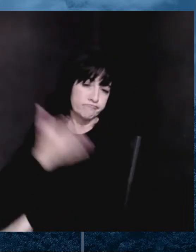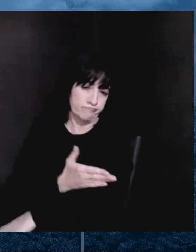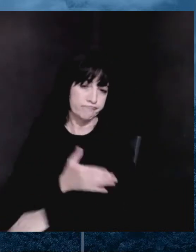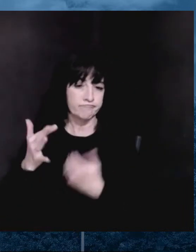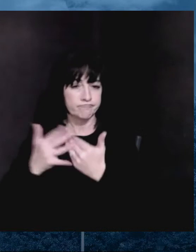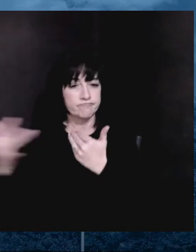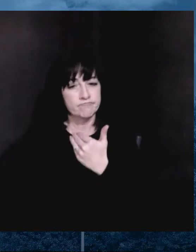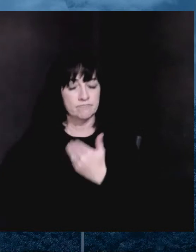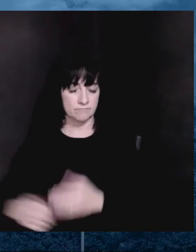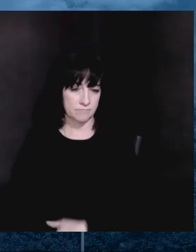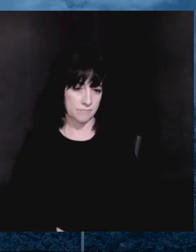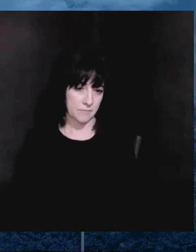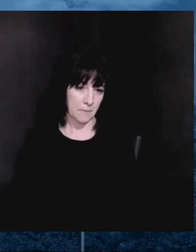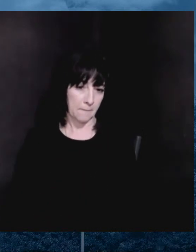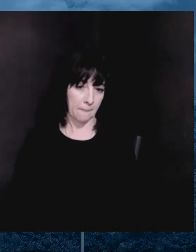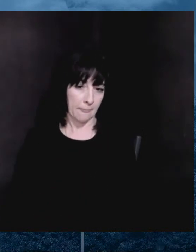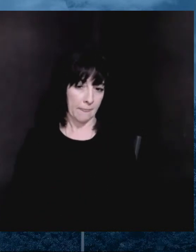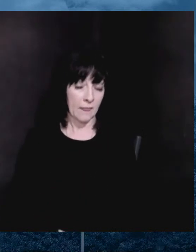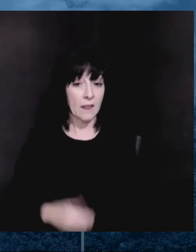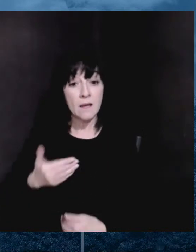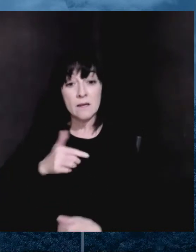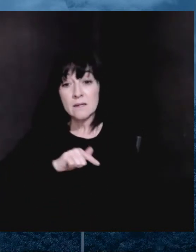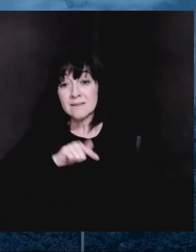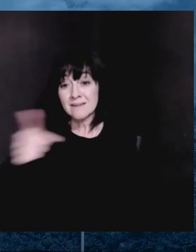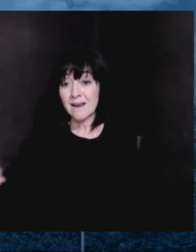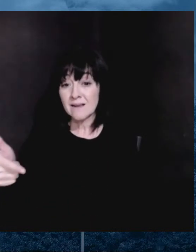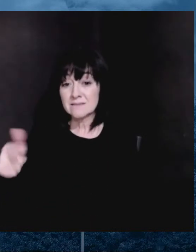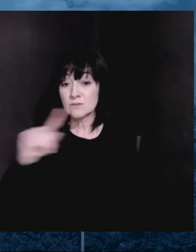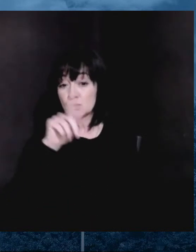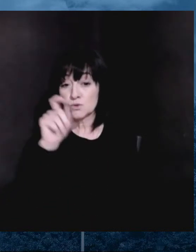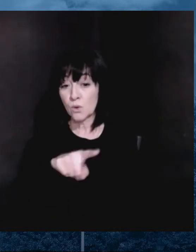Next, we have Amy Cherry from WGEL.